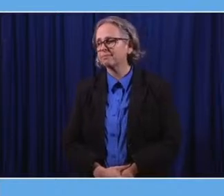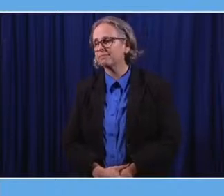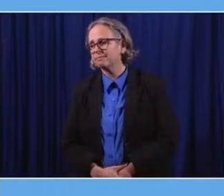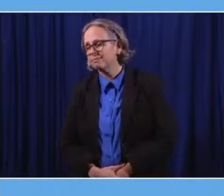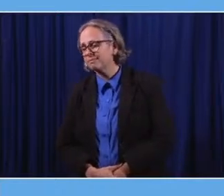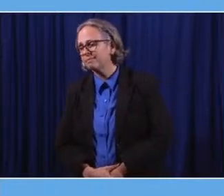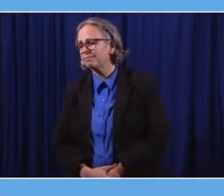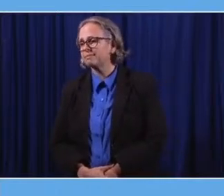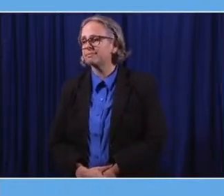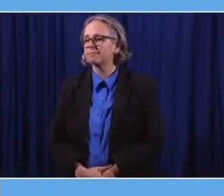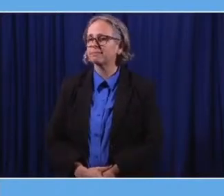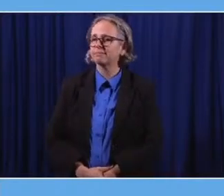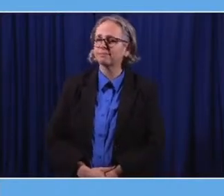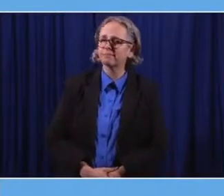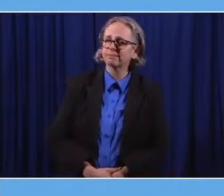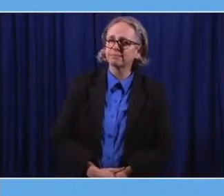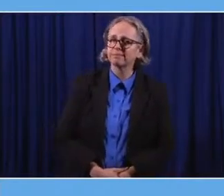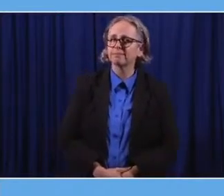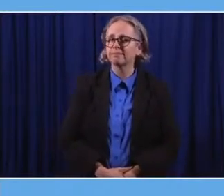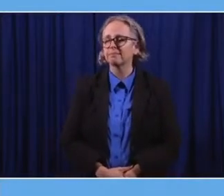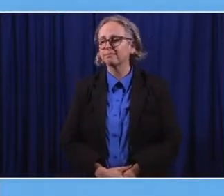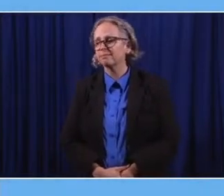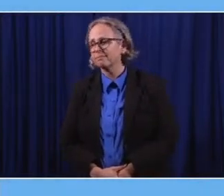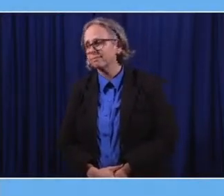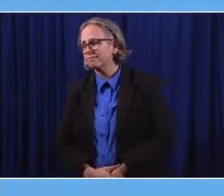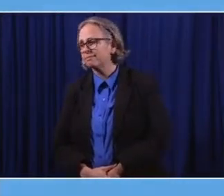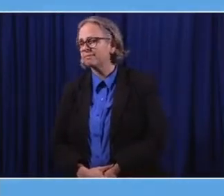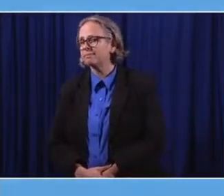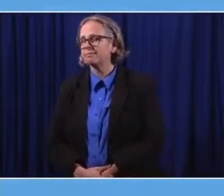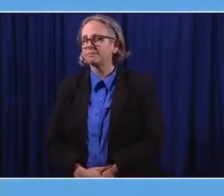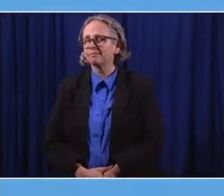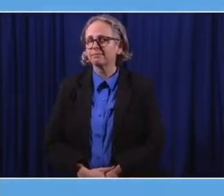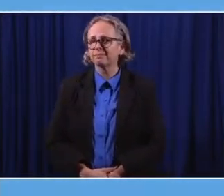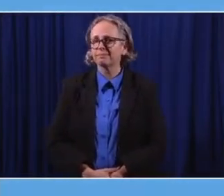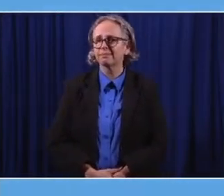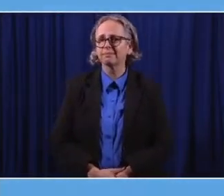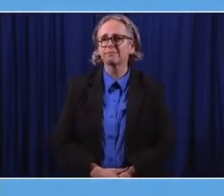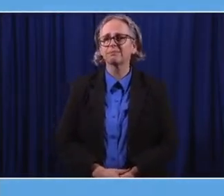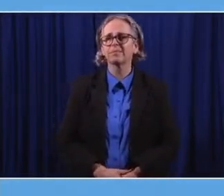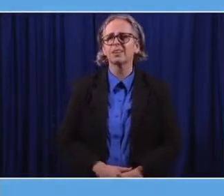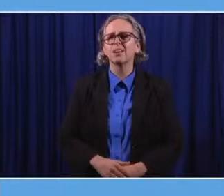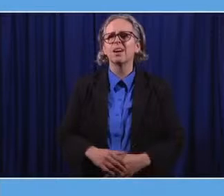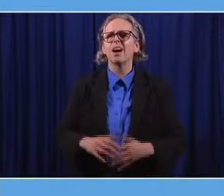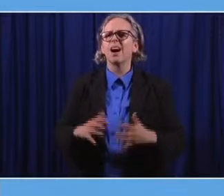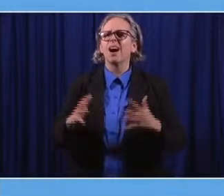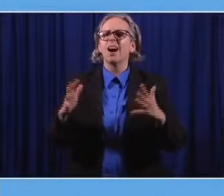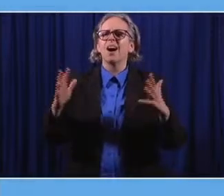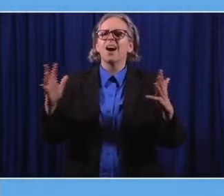Oh,